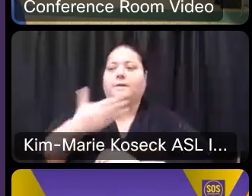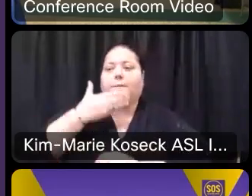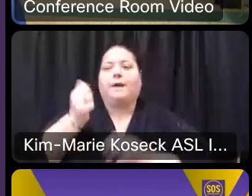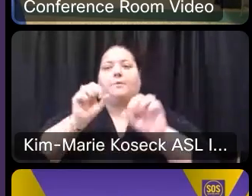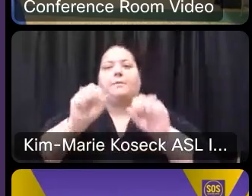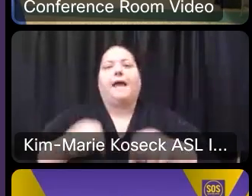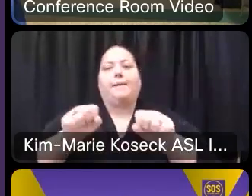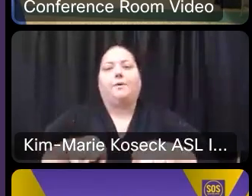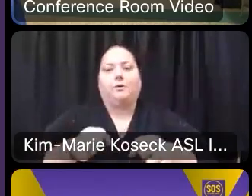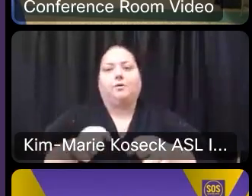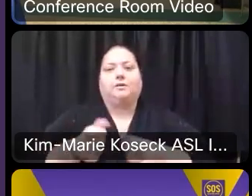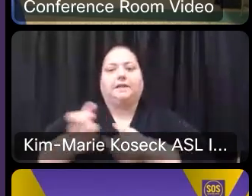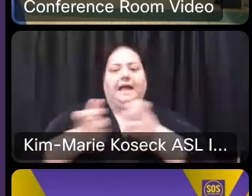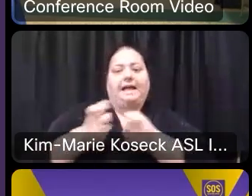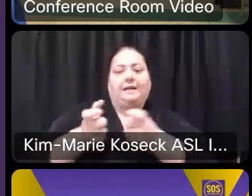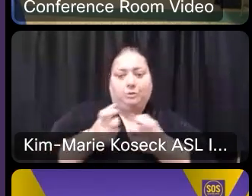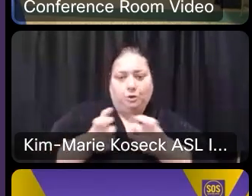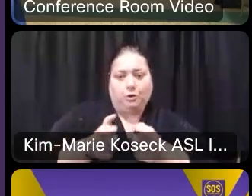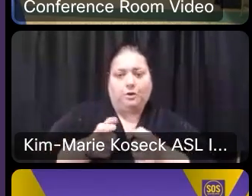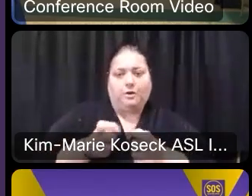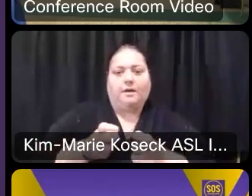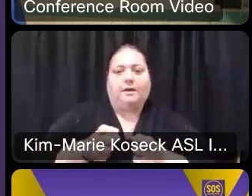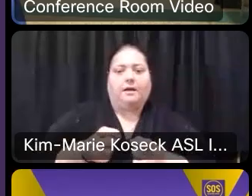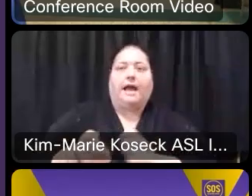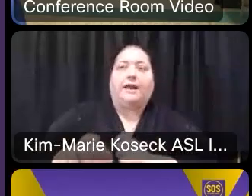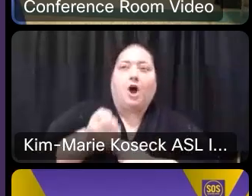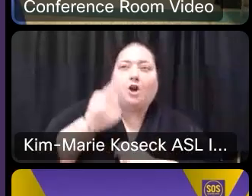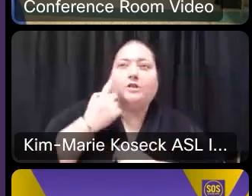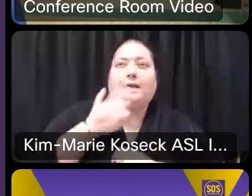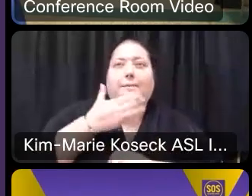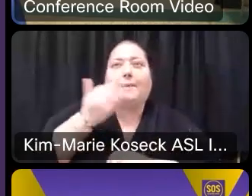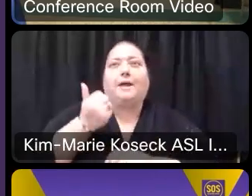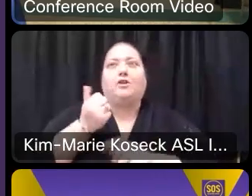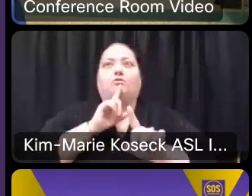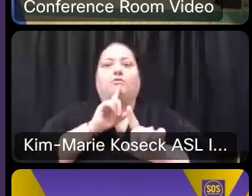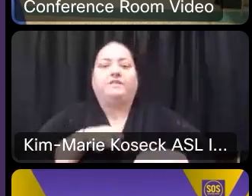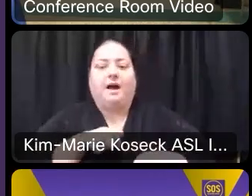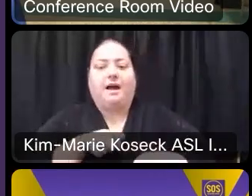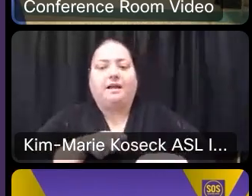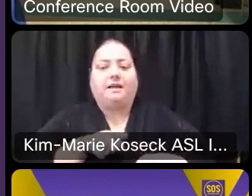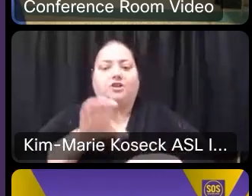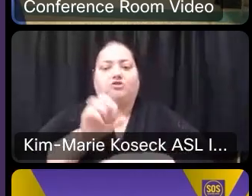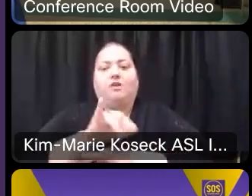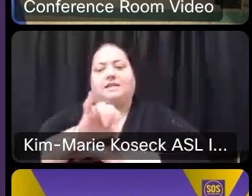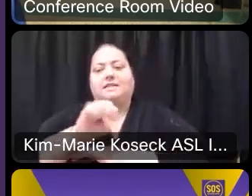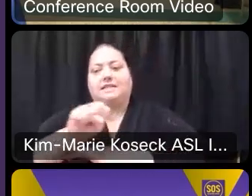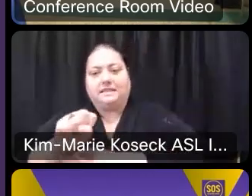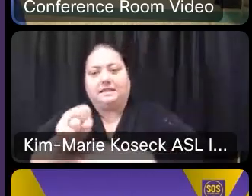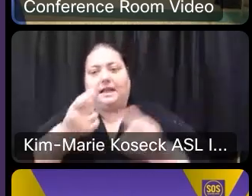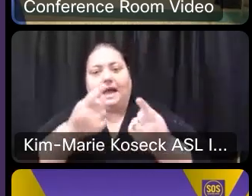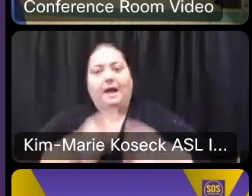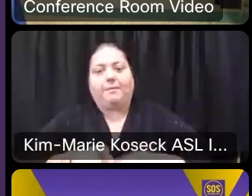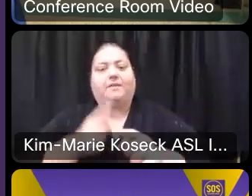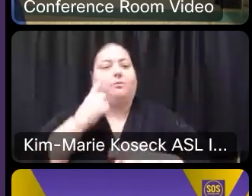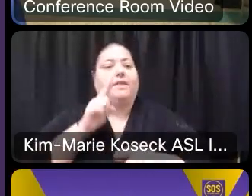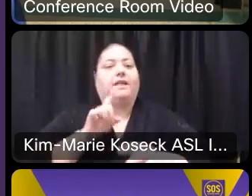able to handle, manage, understand, be better able to respond to crises